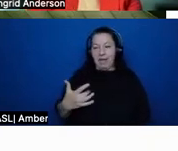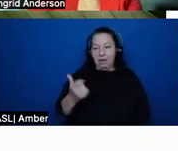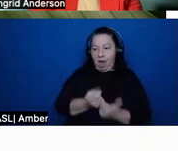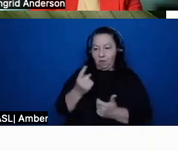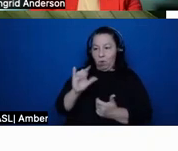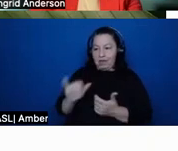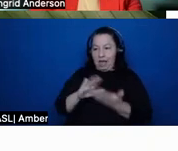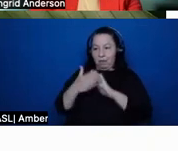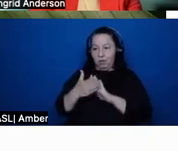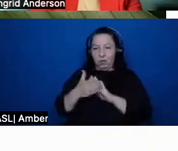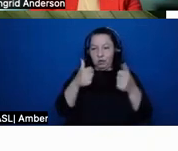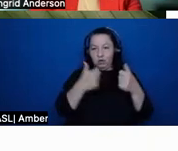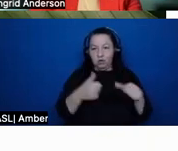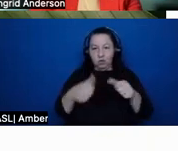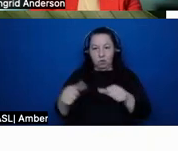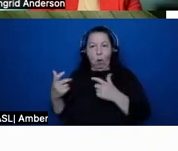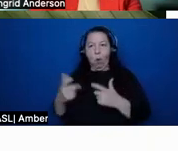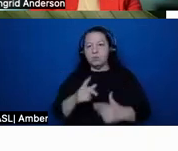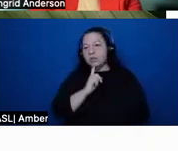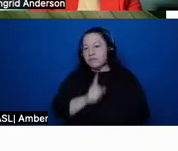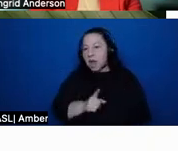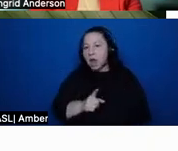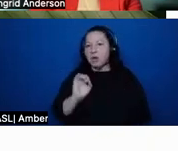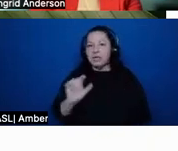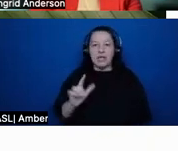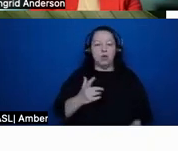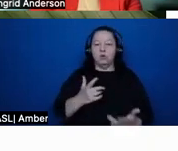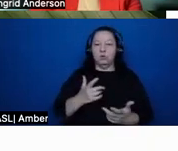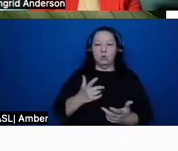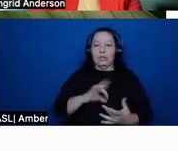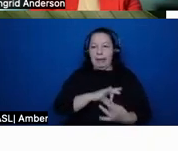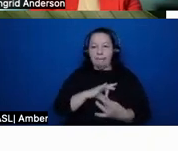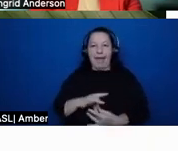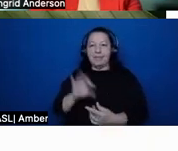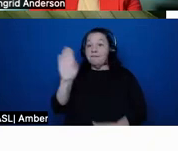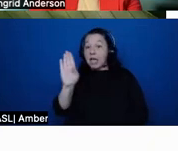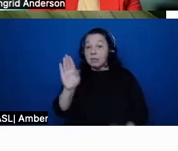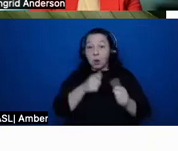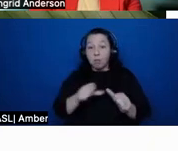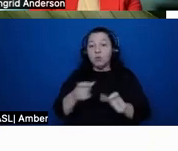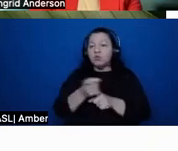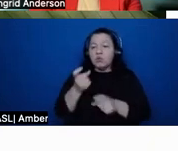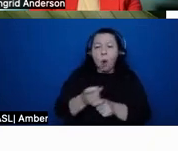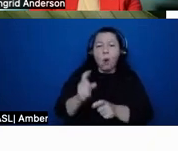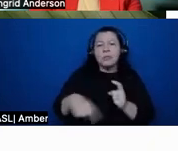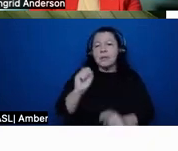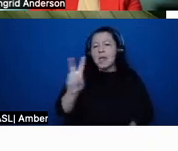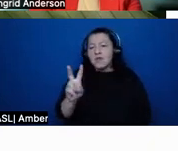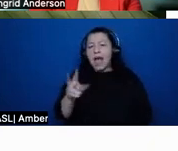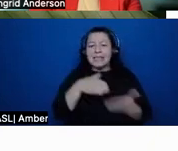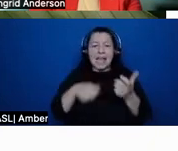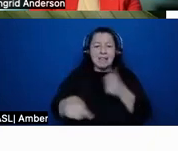like very like sexually charged, like Facebook things, like that are jokes that are talking about sexual violence against each other, you